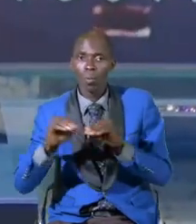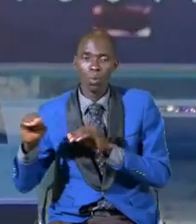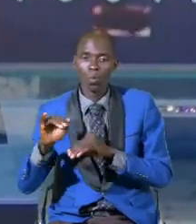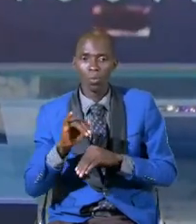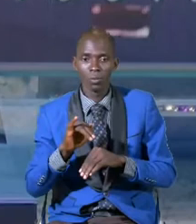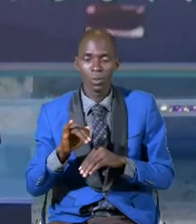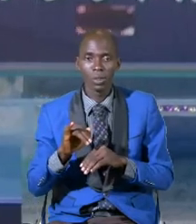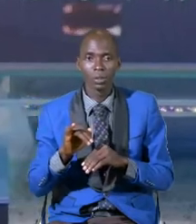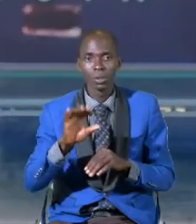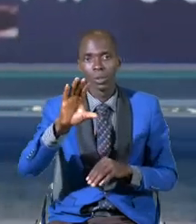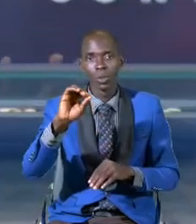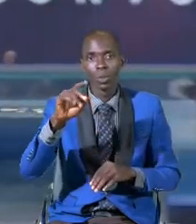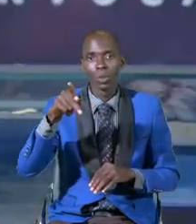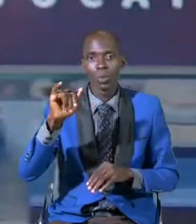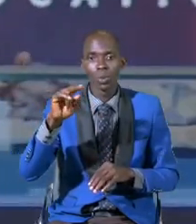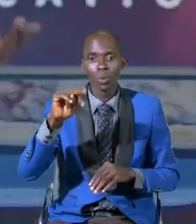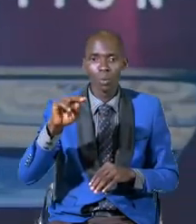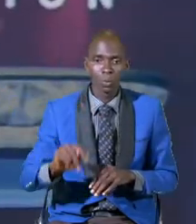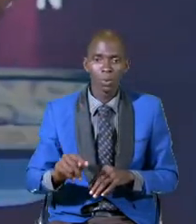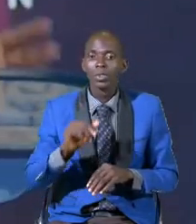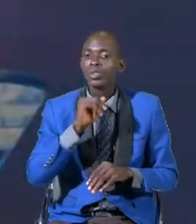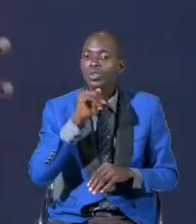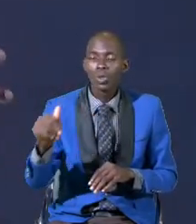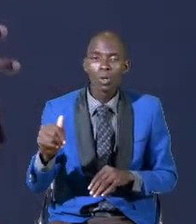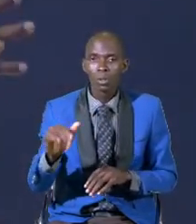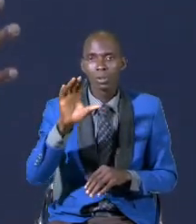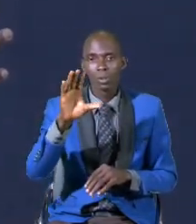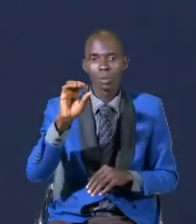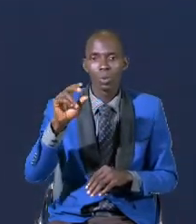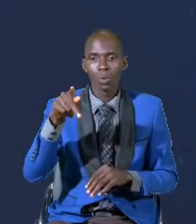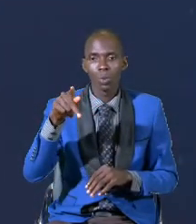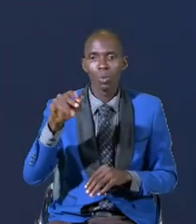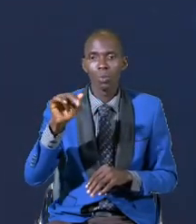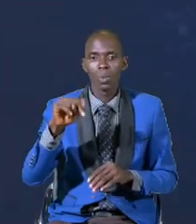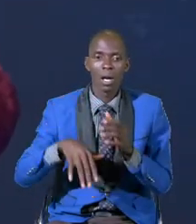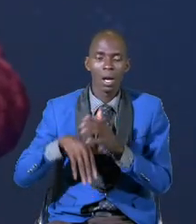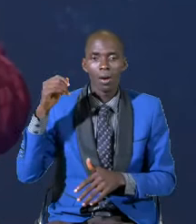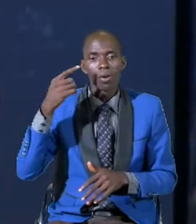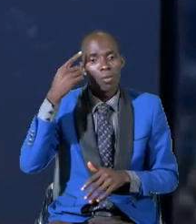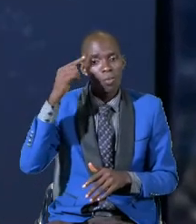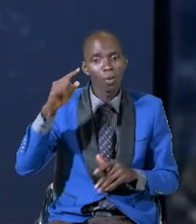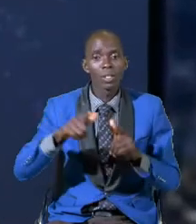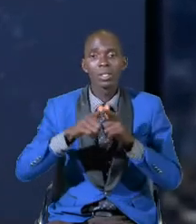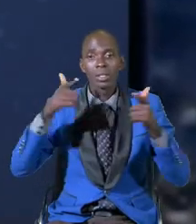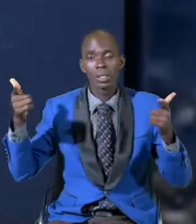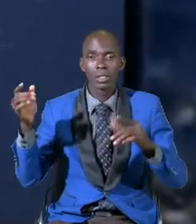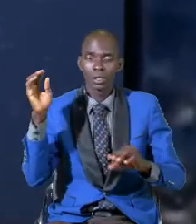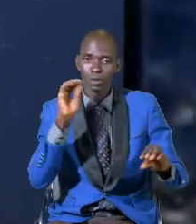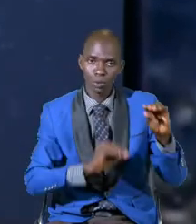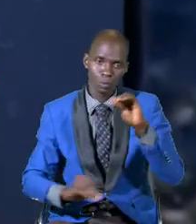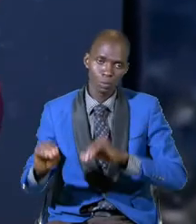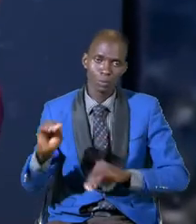for credible contribution. The reason why the Lord has made you is that you'll